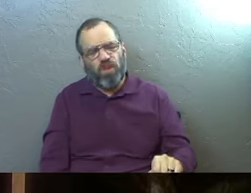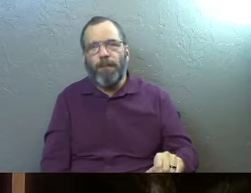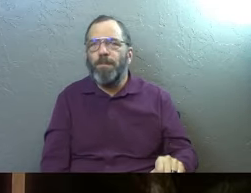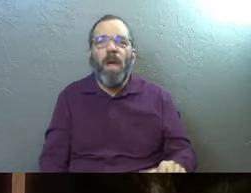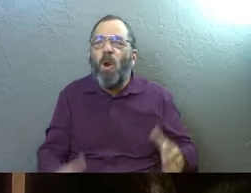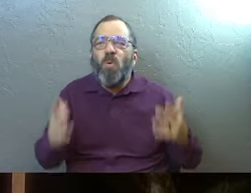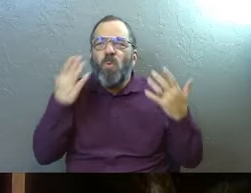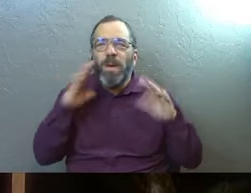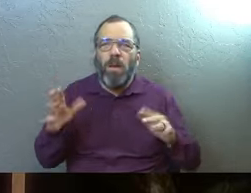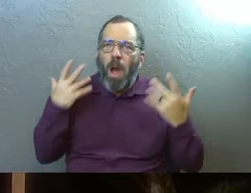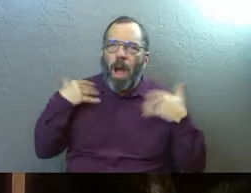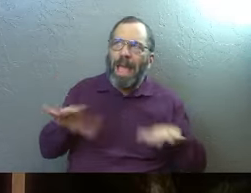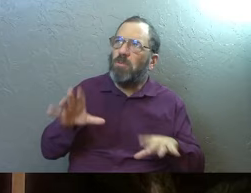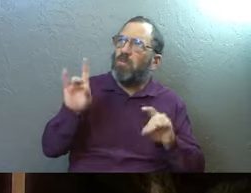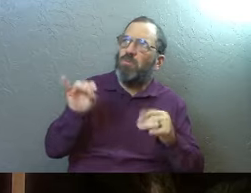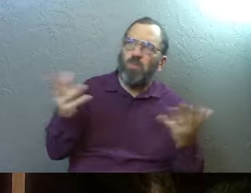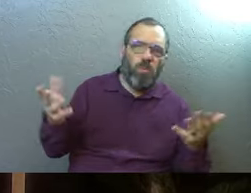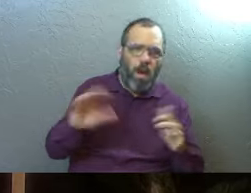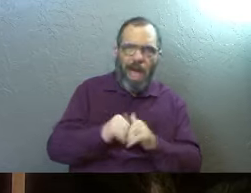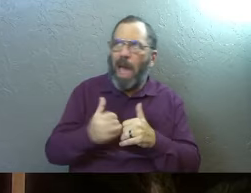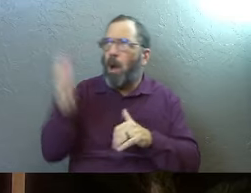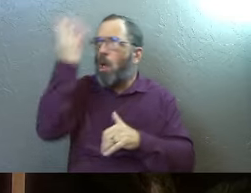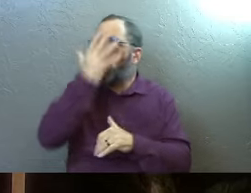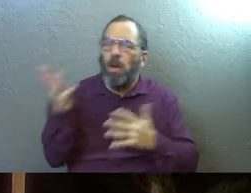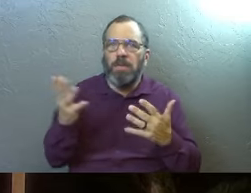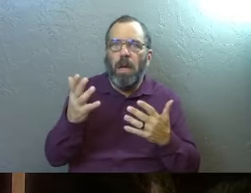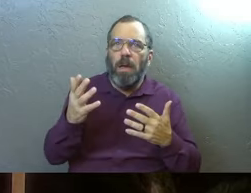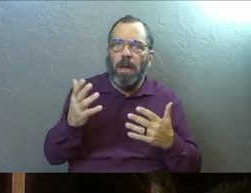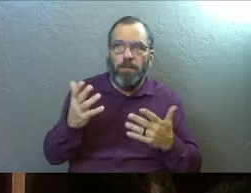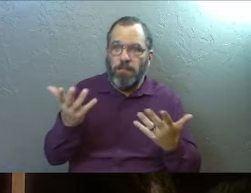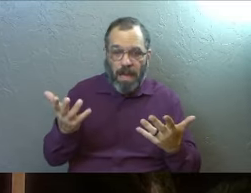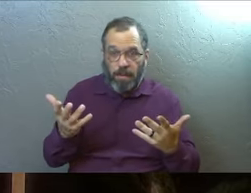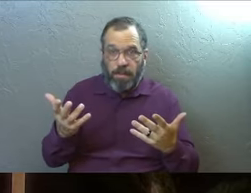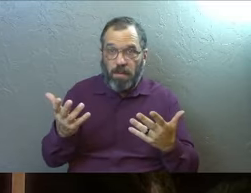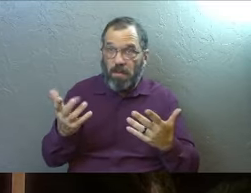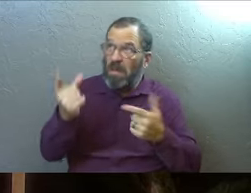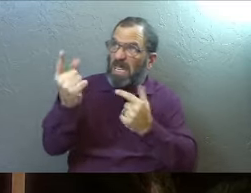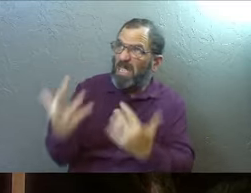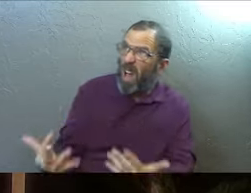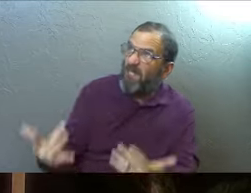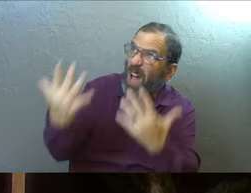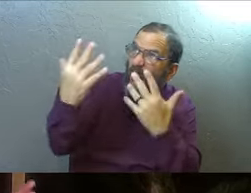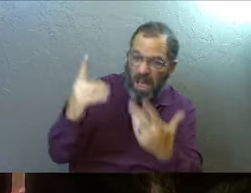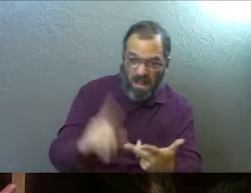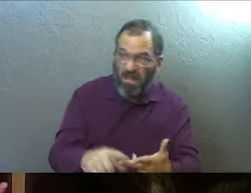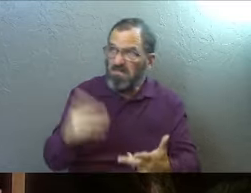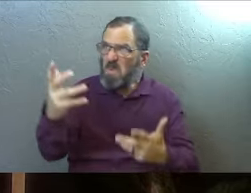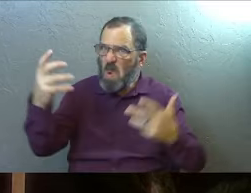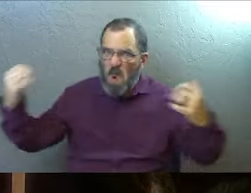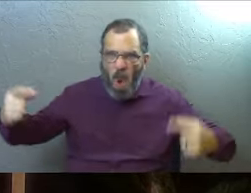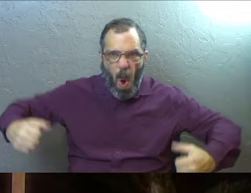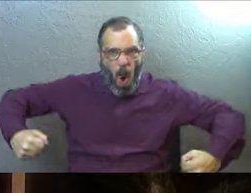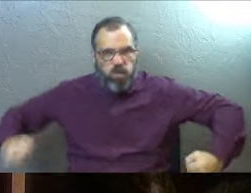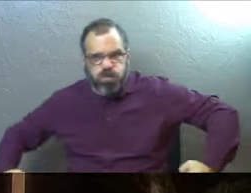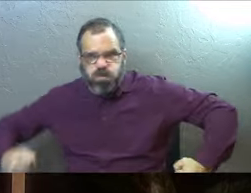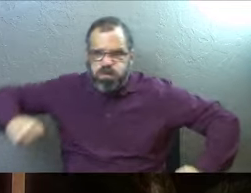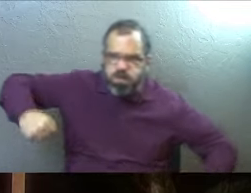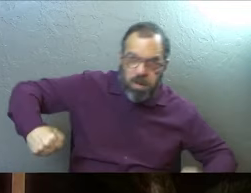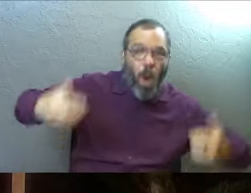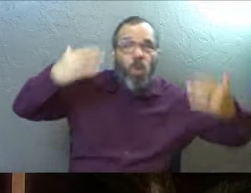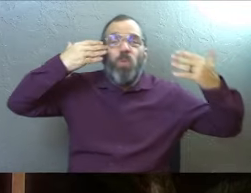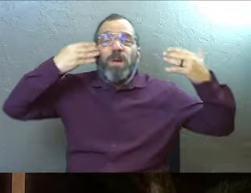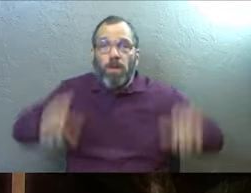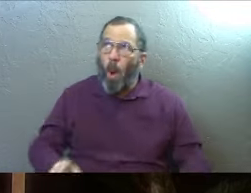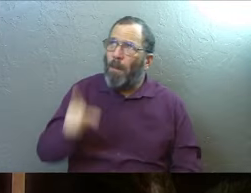Like, we don't know what the angel's doing or how it looks. Does he look like he's on fire? Does he look massively large? We don't